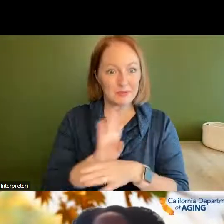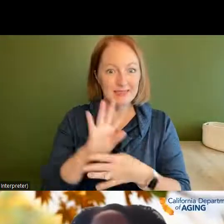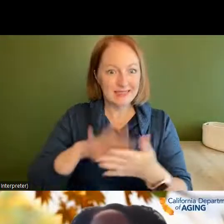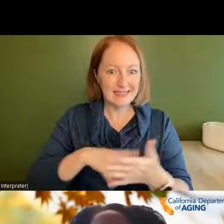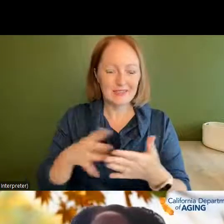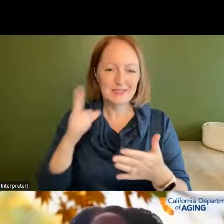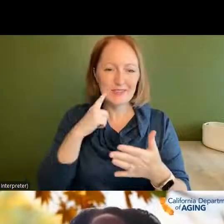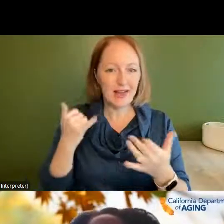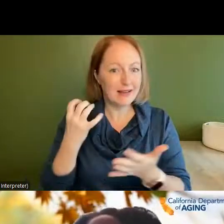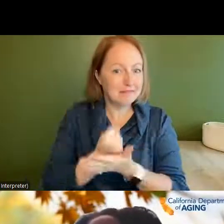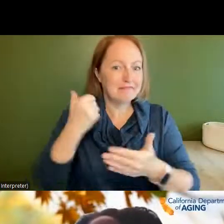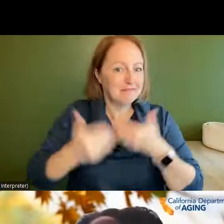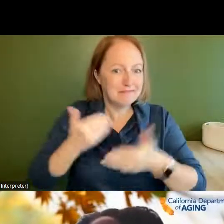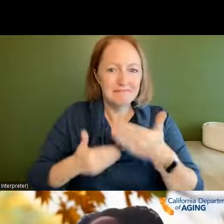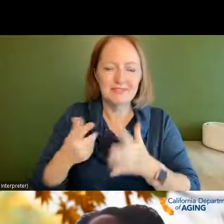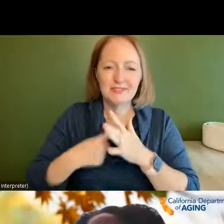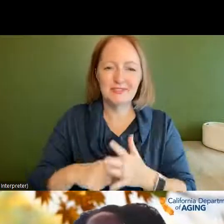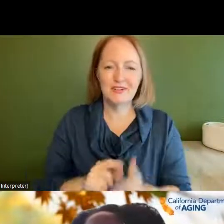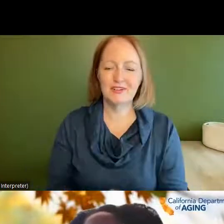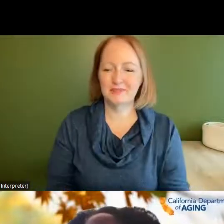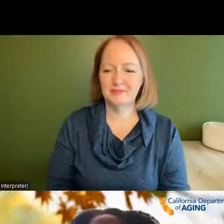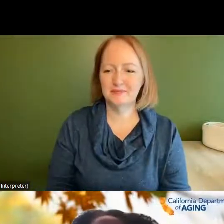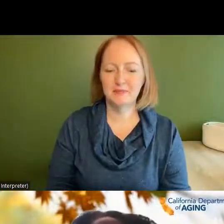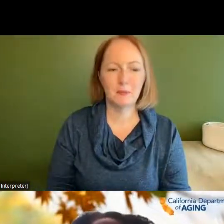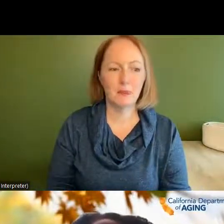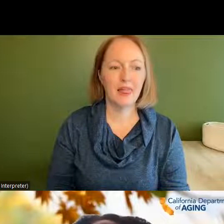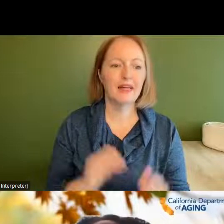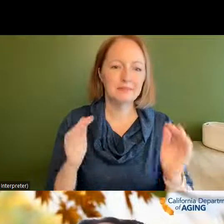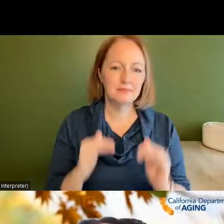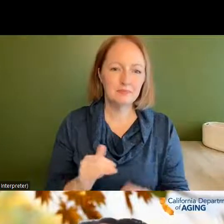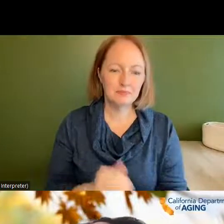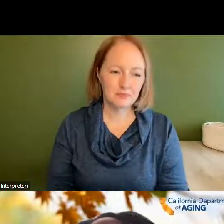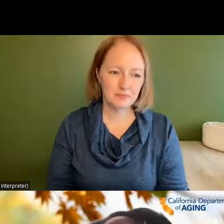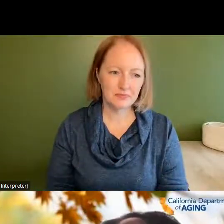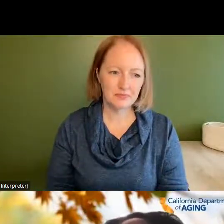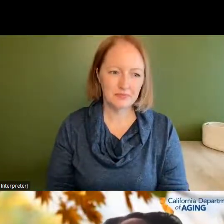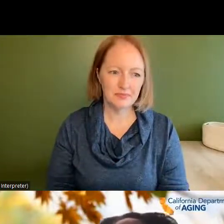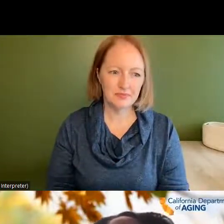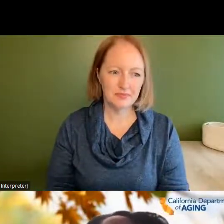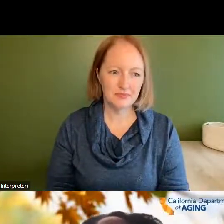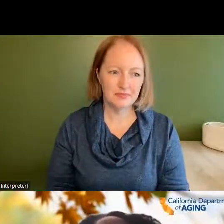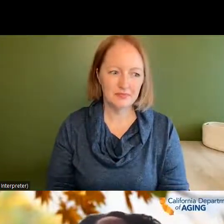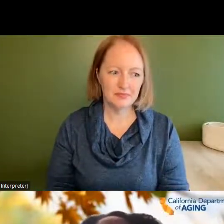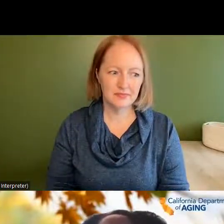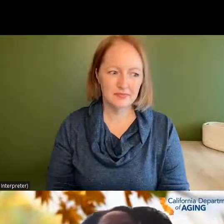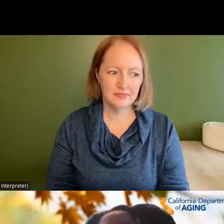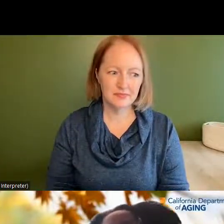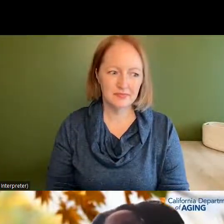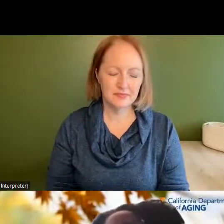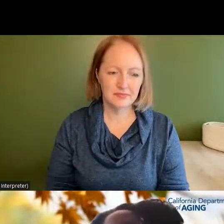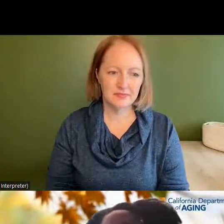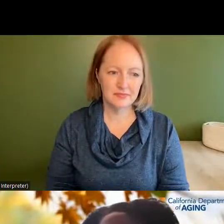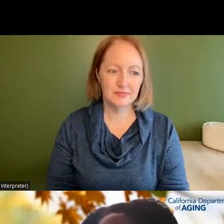I will go ahead and get started. Next slide, please. Thank you. So I mentioned